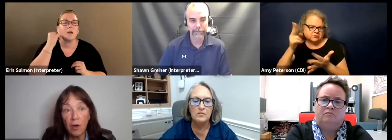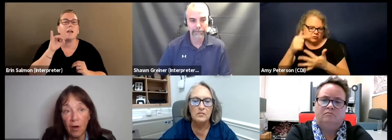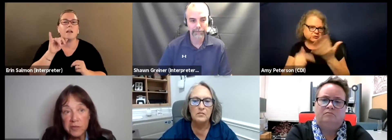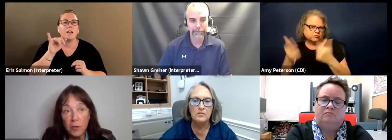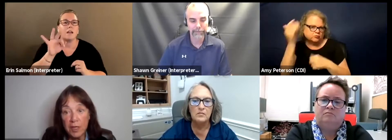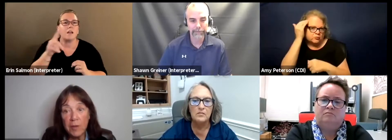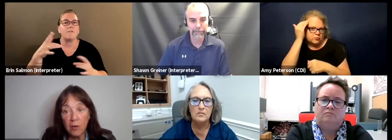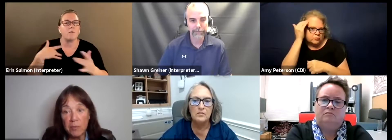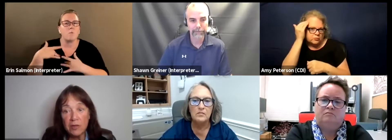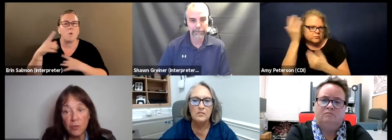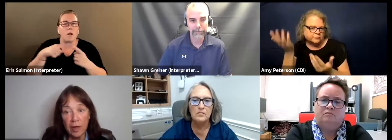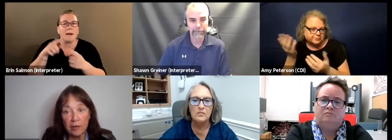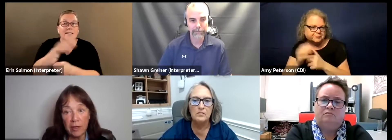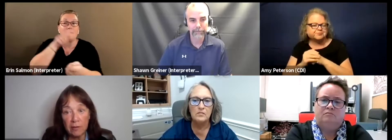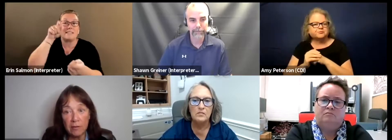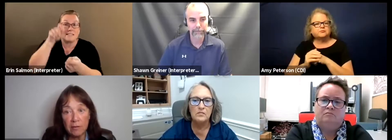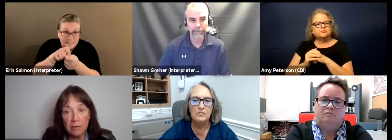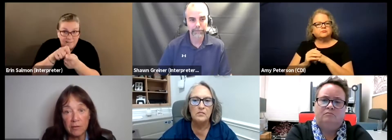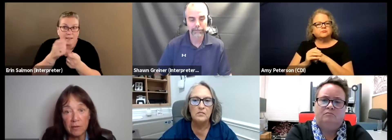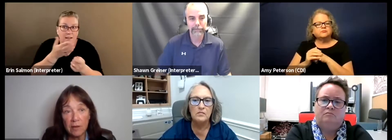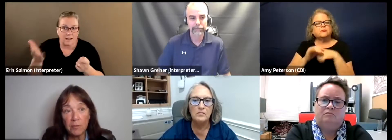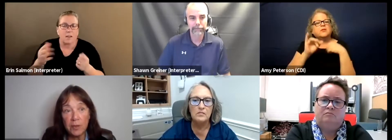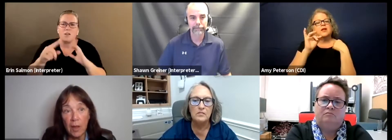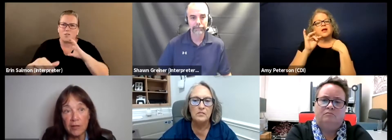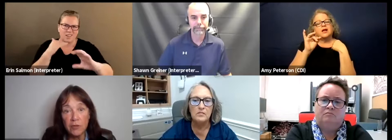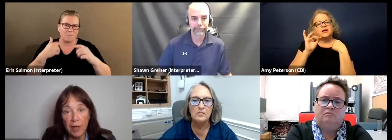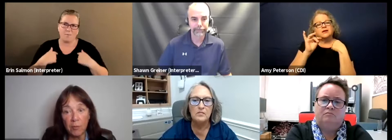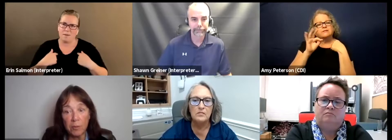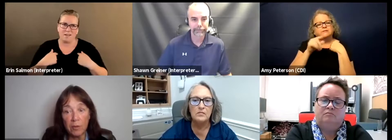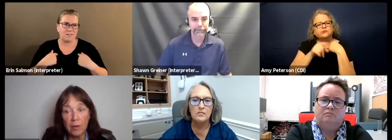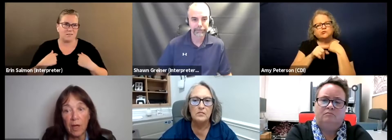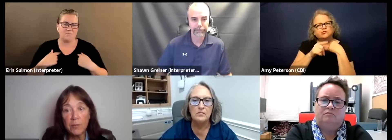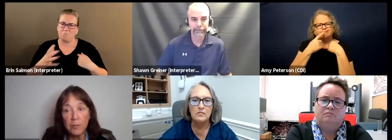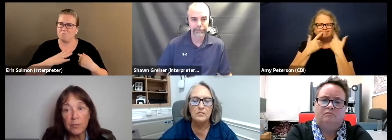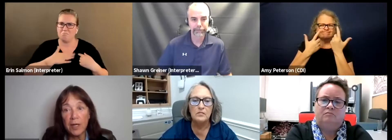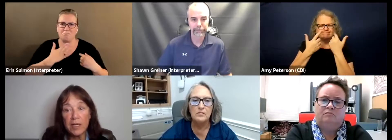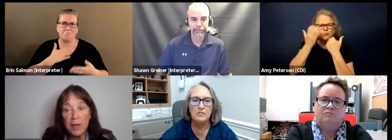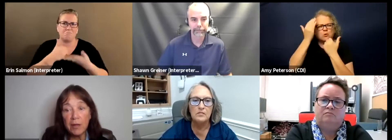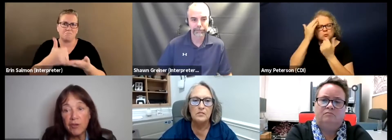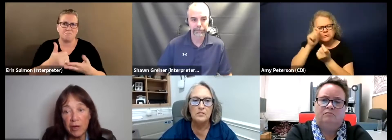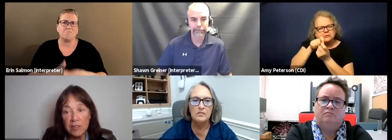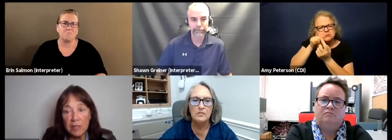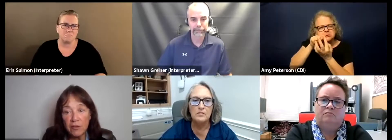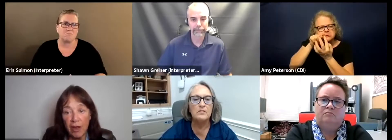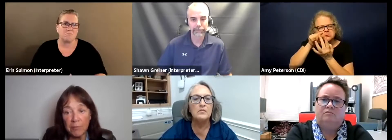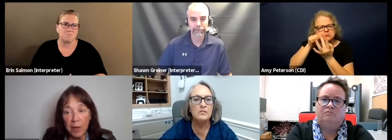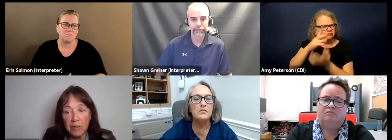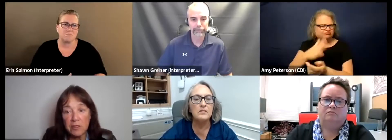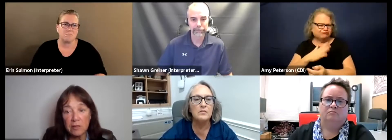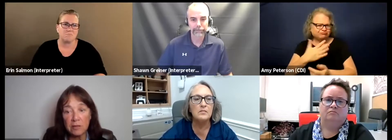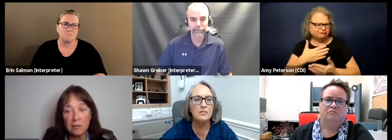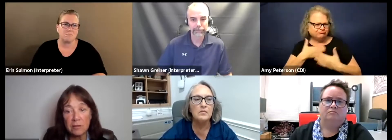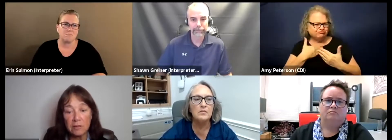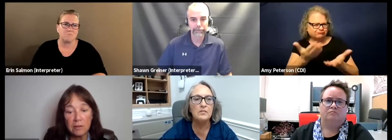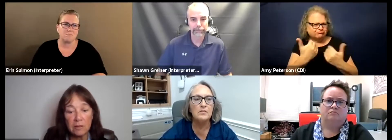you can also email me directly. I'd be glad to help. I can put my email address in the chat